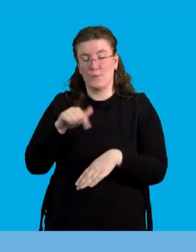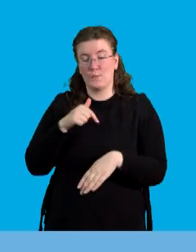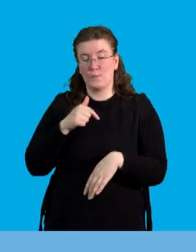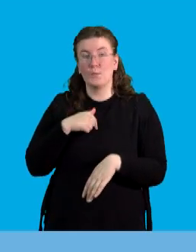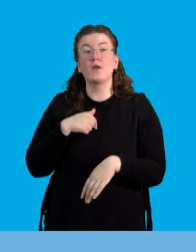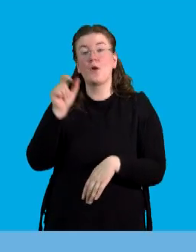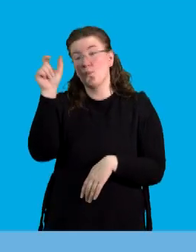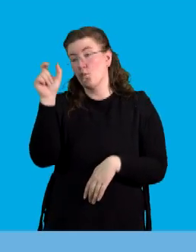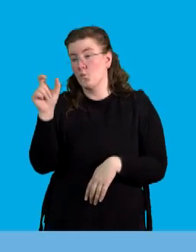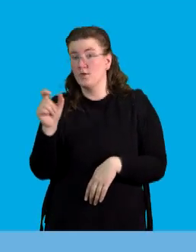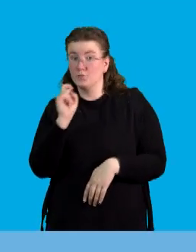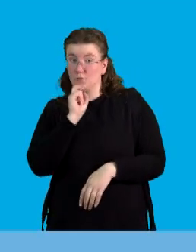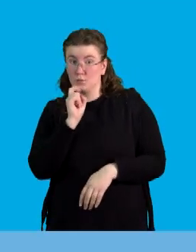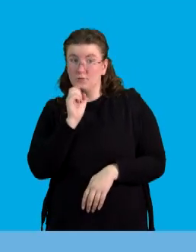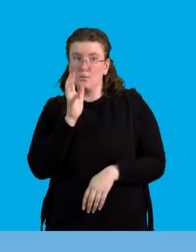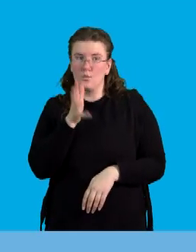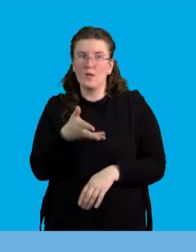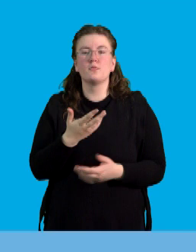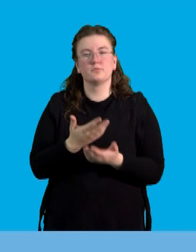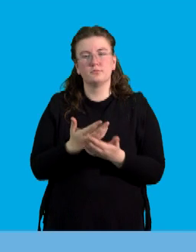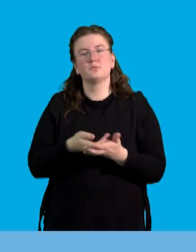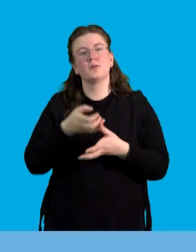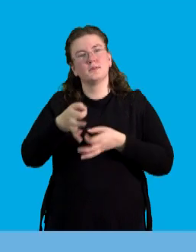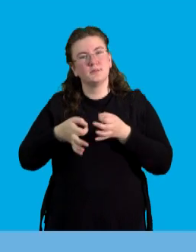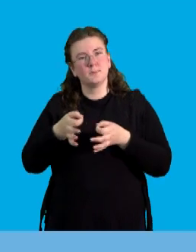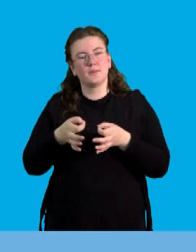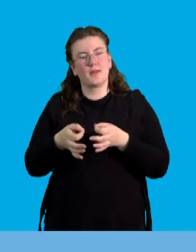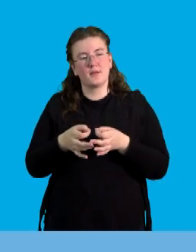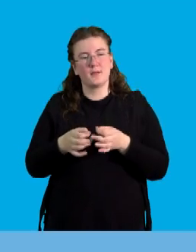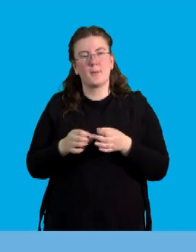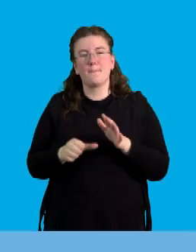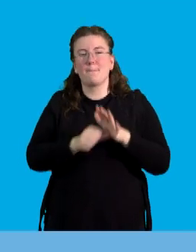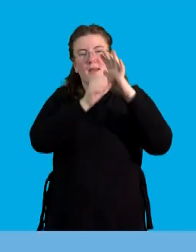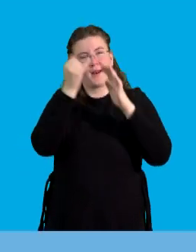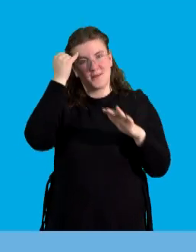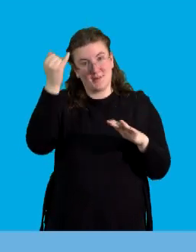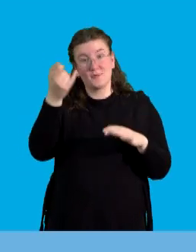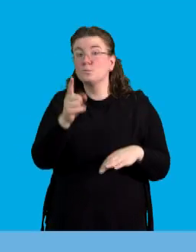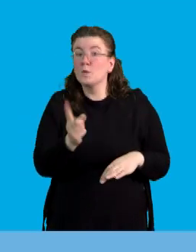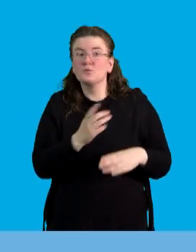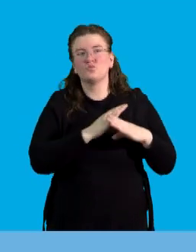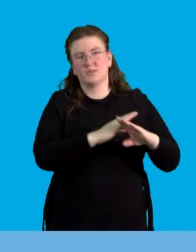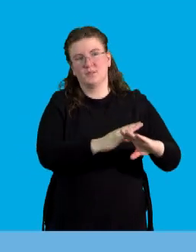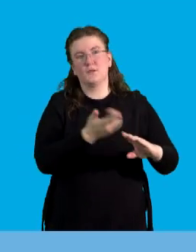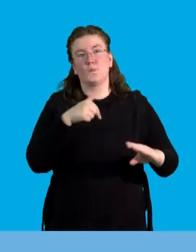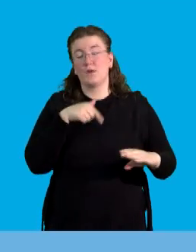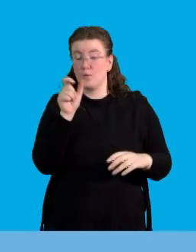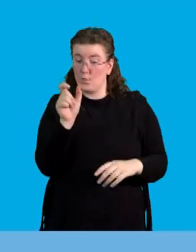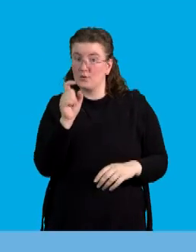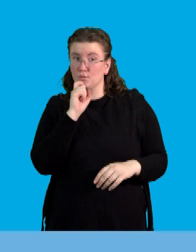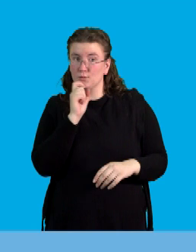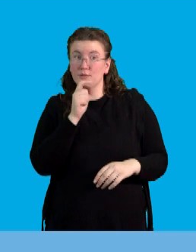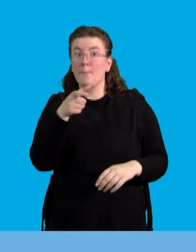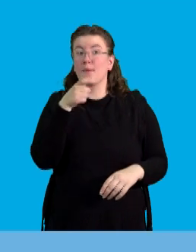are certain words that you're going to be using throughout this lesson to better explain the main idea being the resistors. We're going to be making use